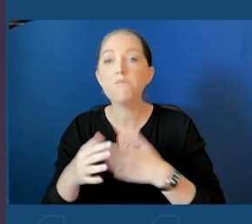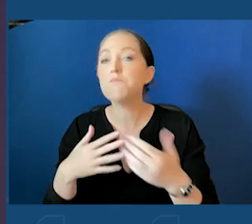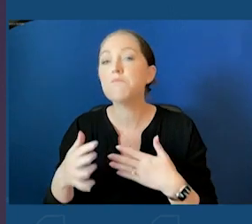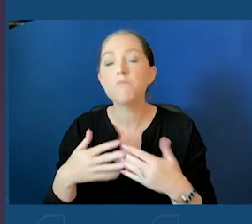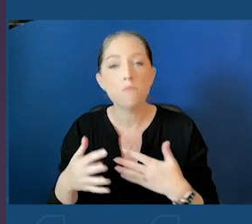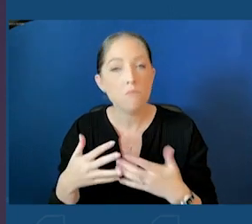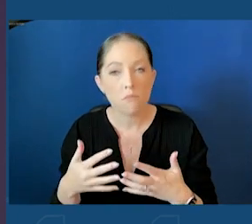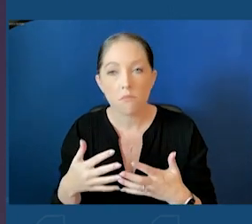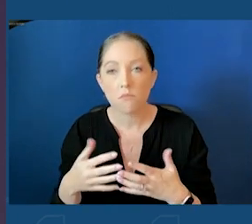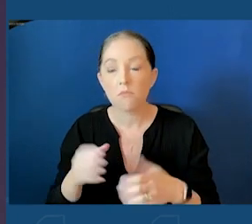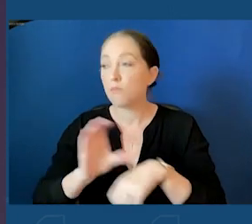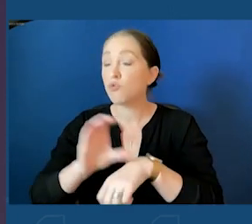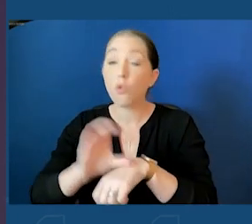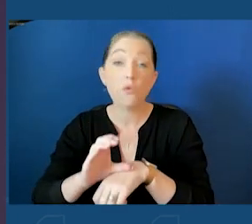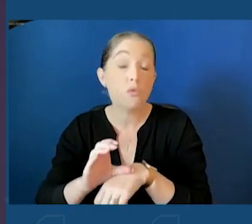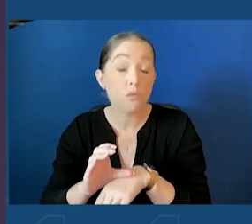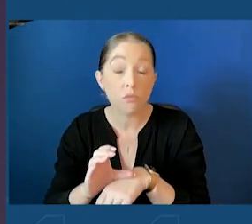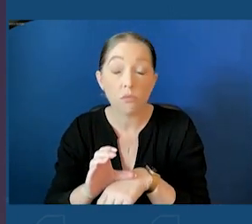a church,